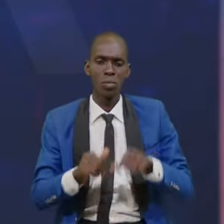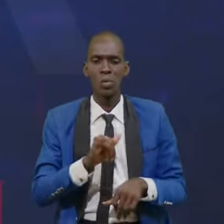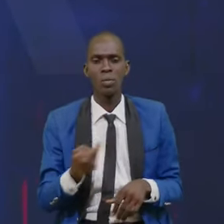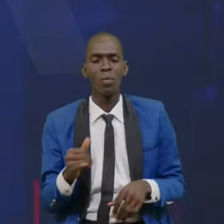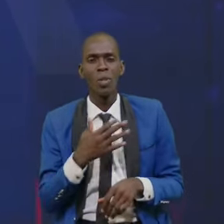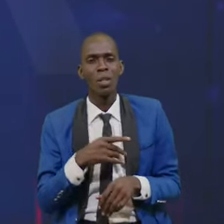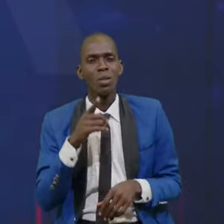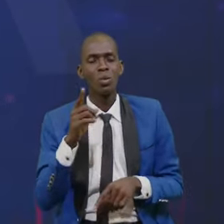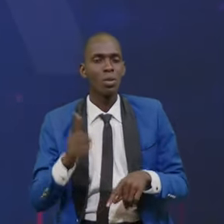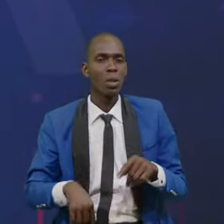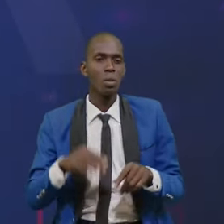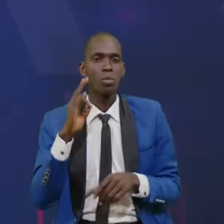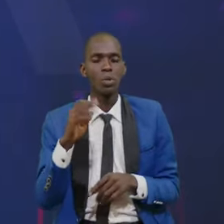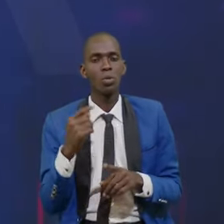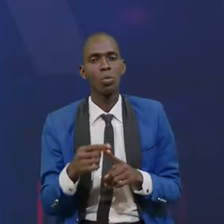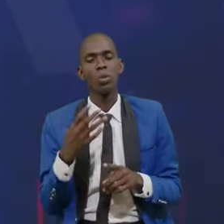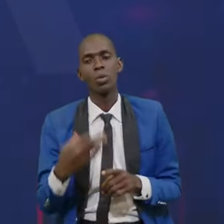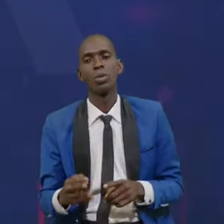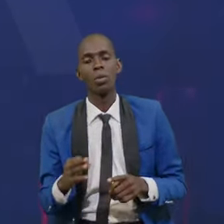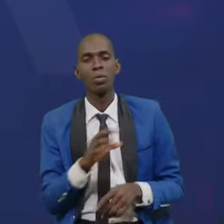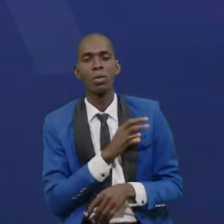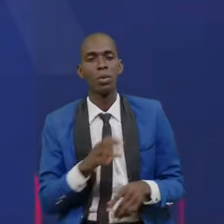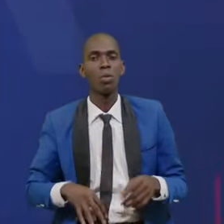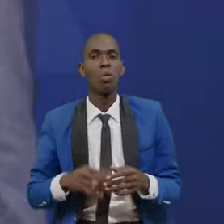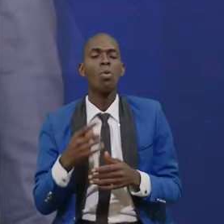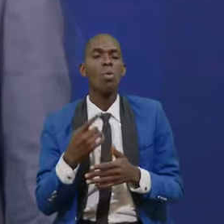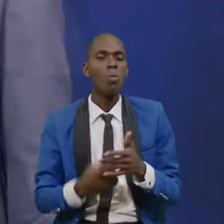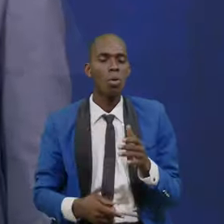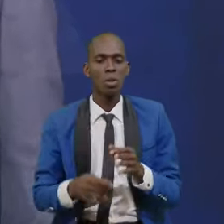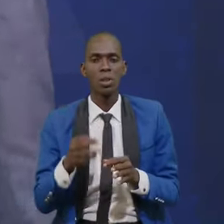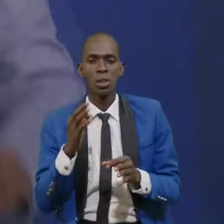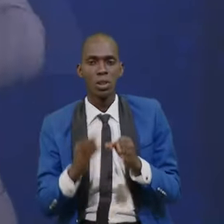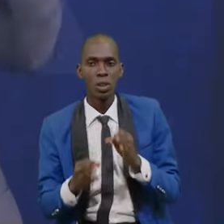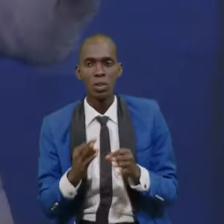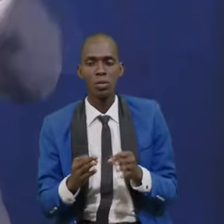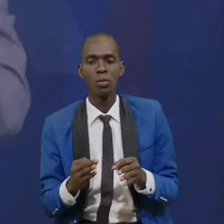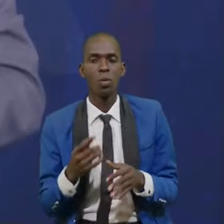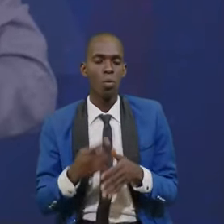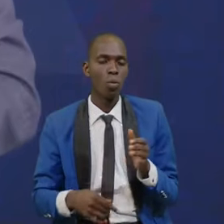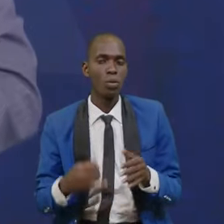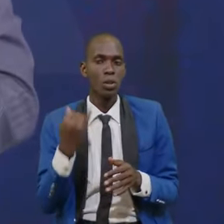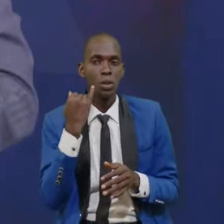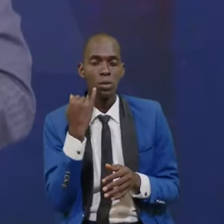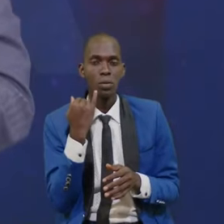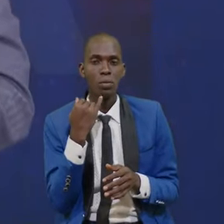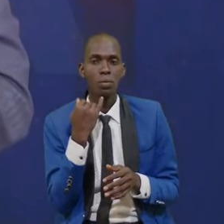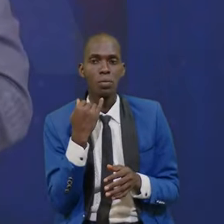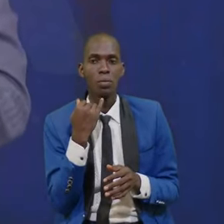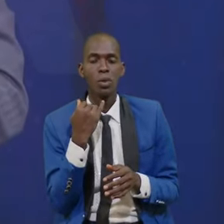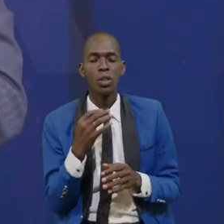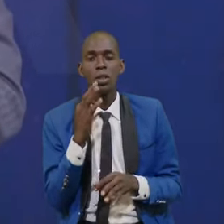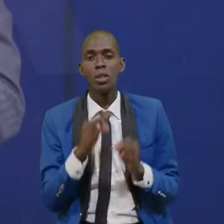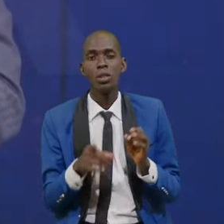the word of Christ. What he will confirm is his word. So if you want